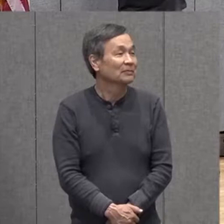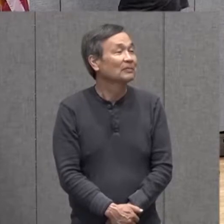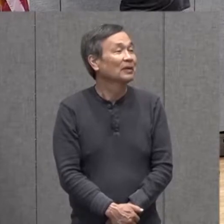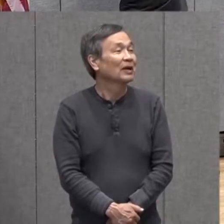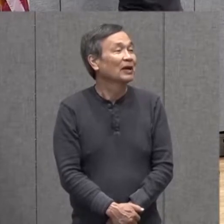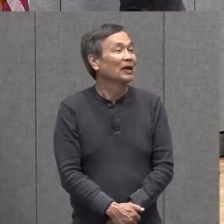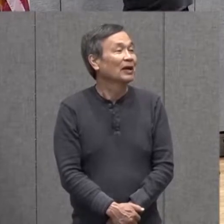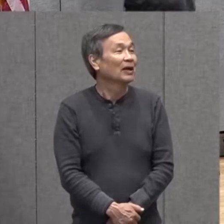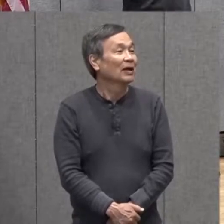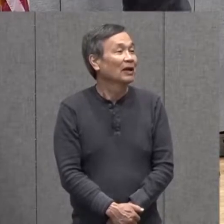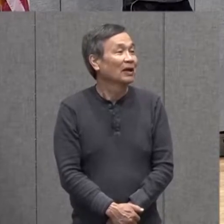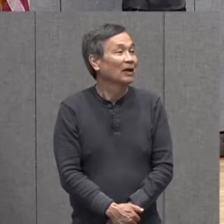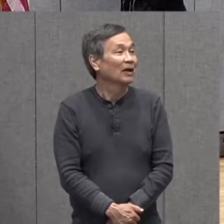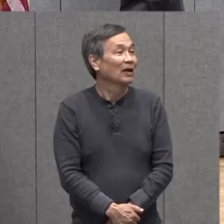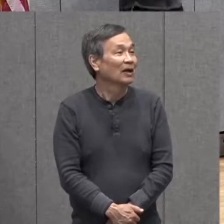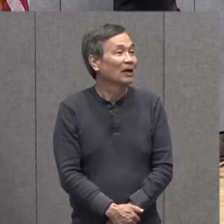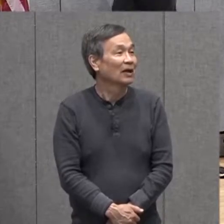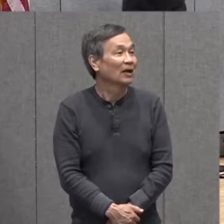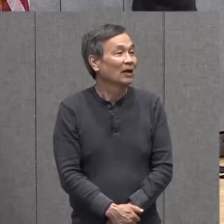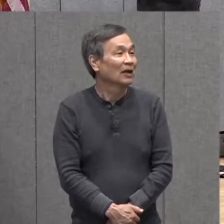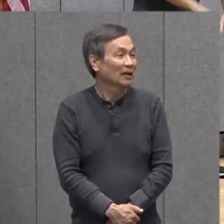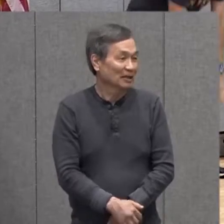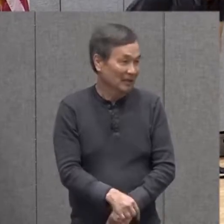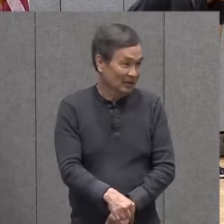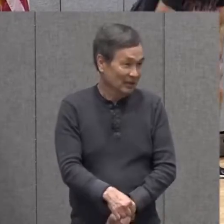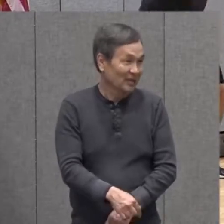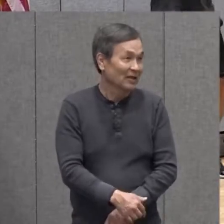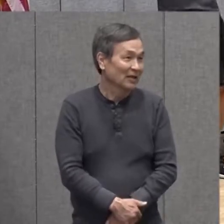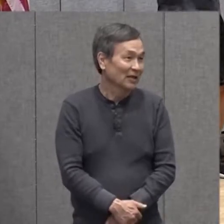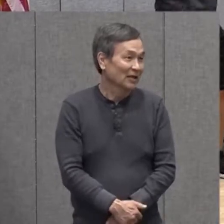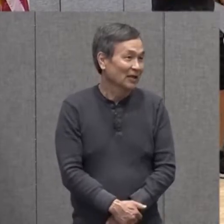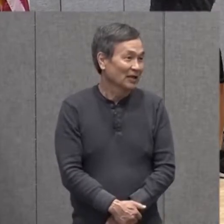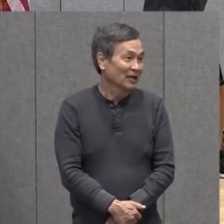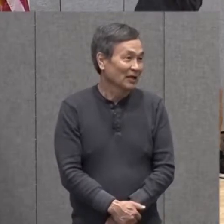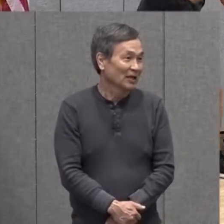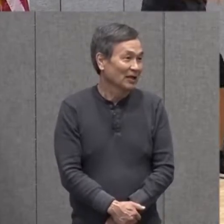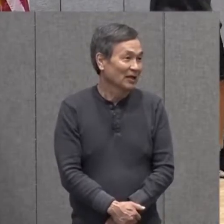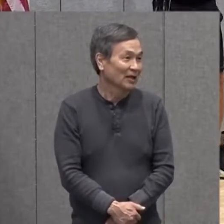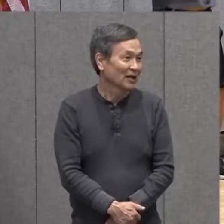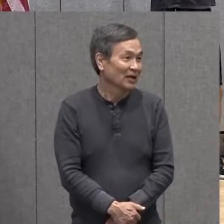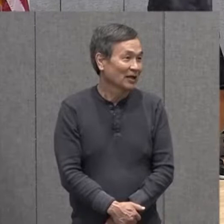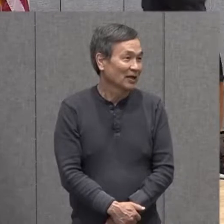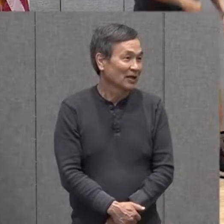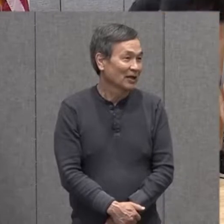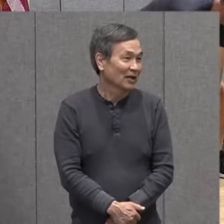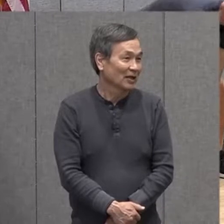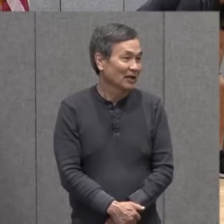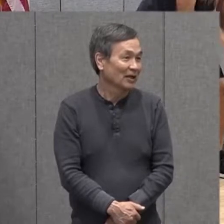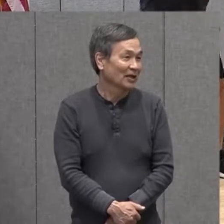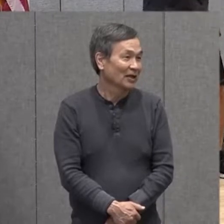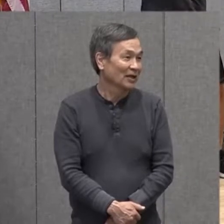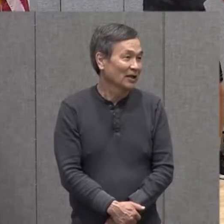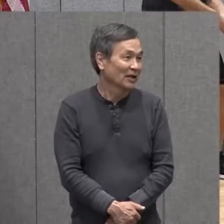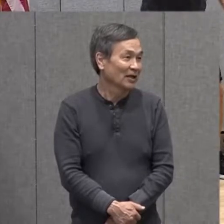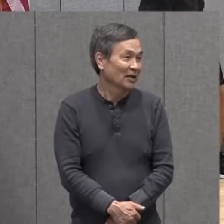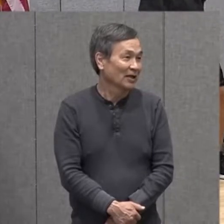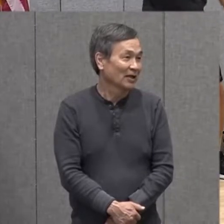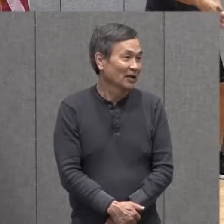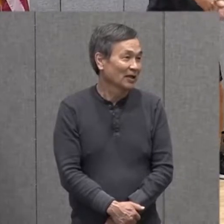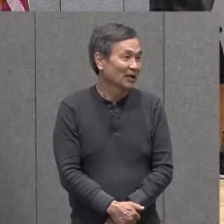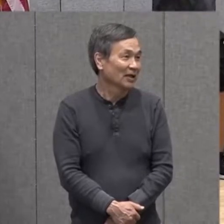it, crank it, back, up, down, up, down, crank it